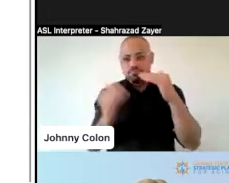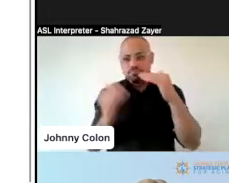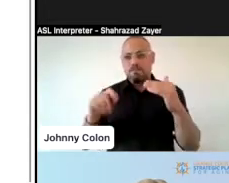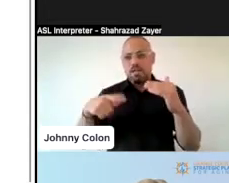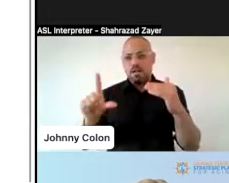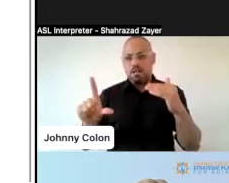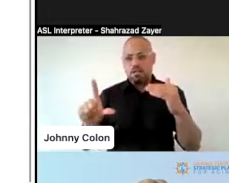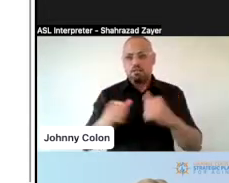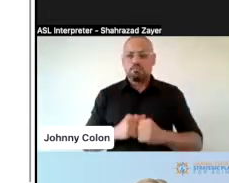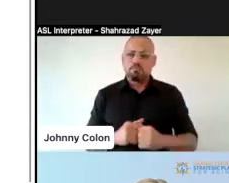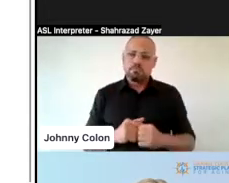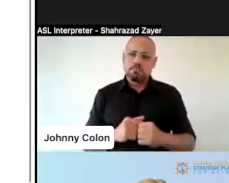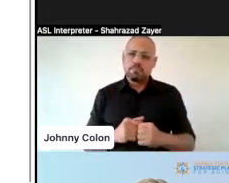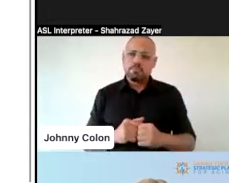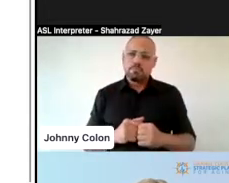are